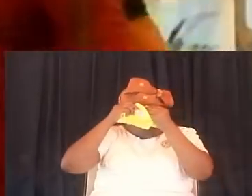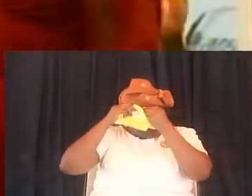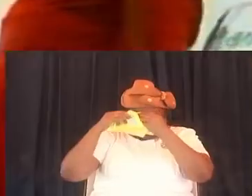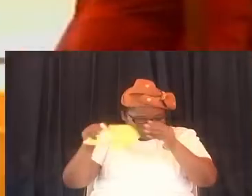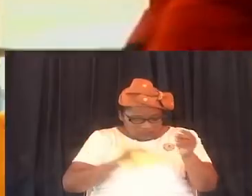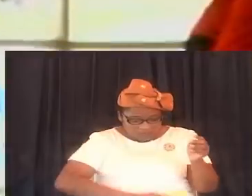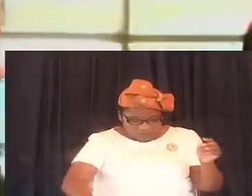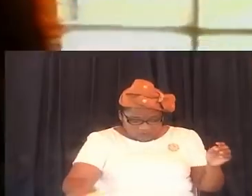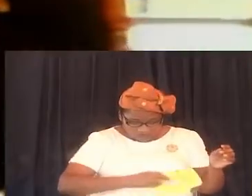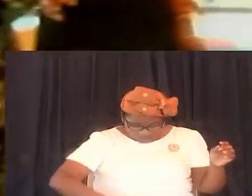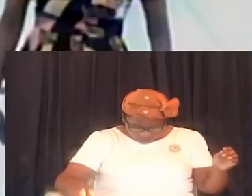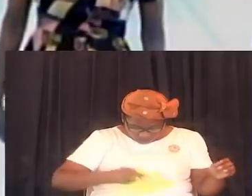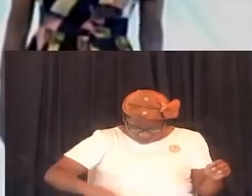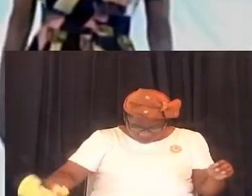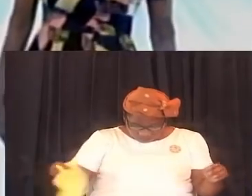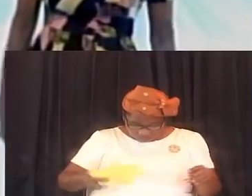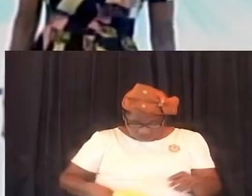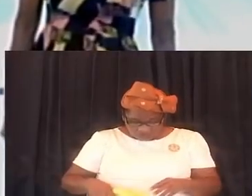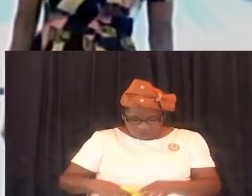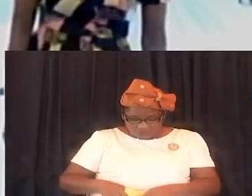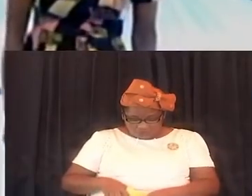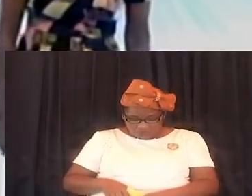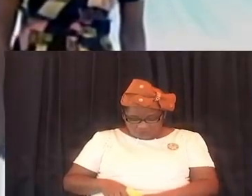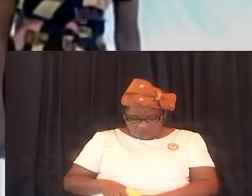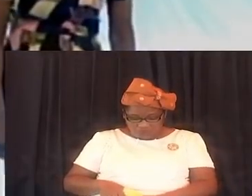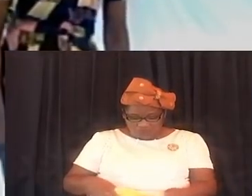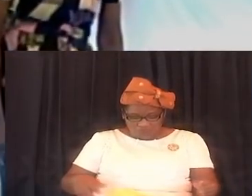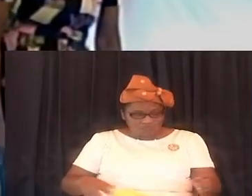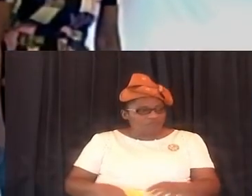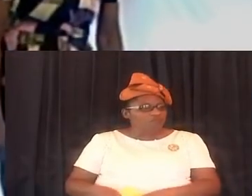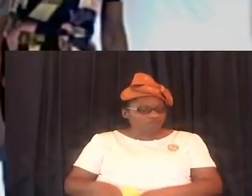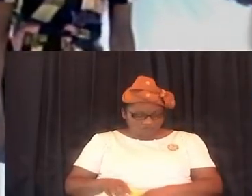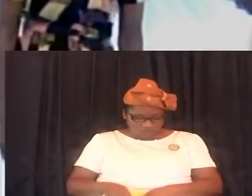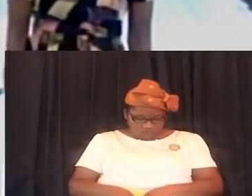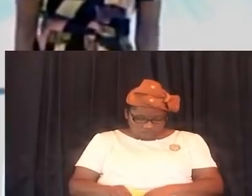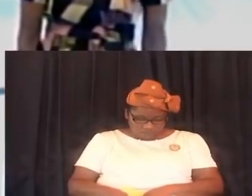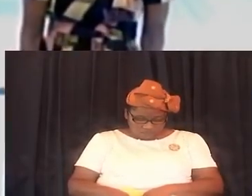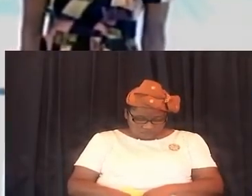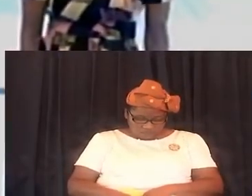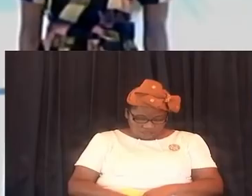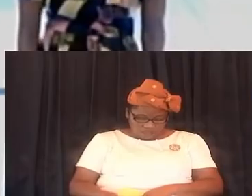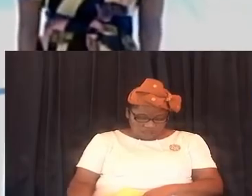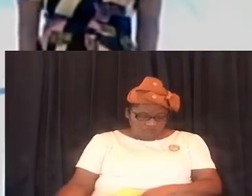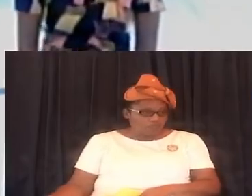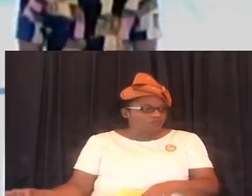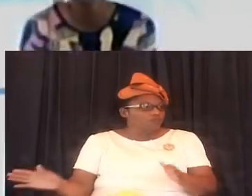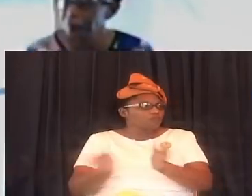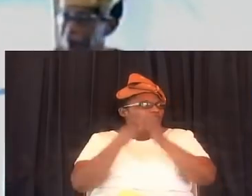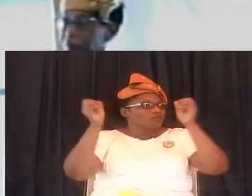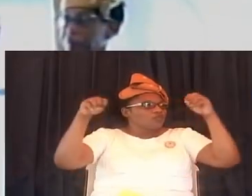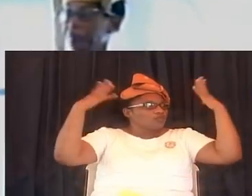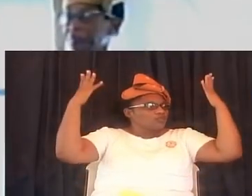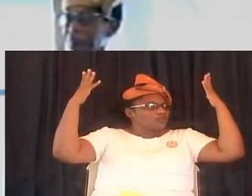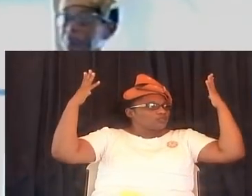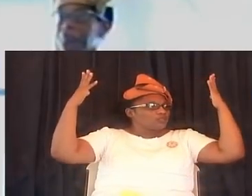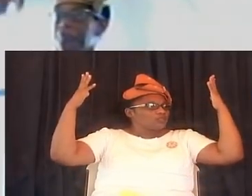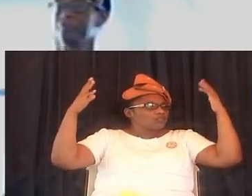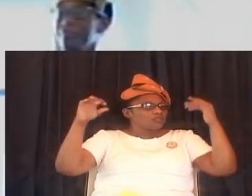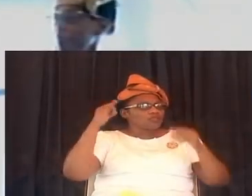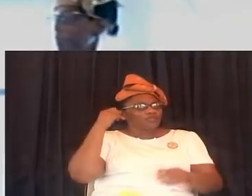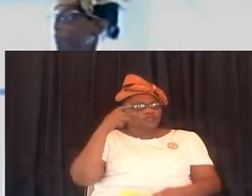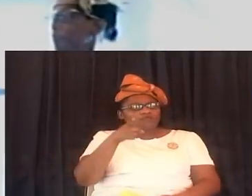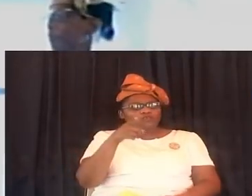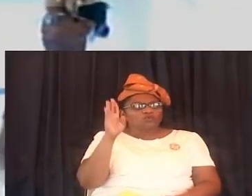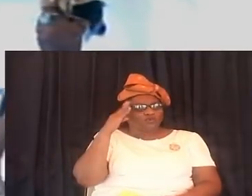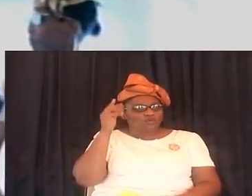Thank you, praise and worship singers. Hallelujah. Hallelujah. Hallelujah. Can we praise the Lord, everybody? Come on, if you know you've got